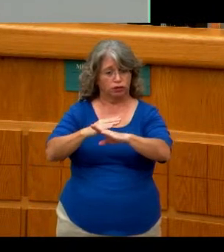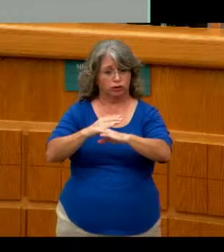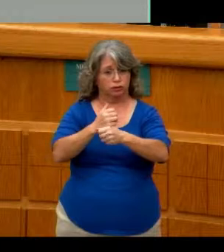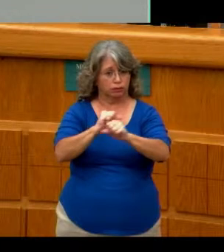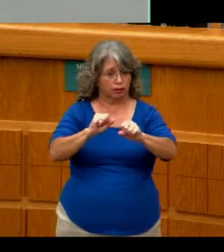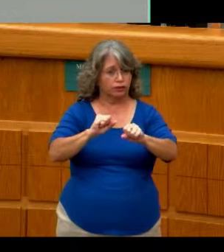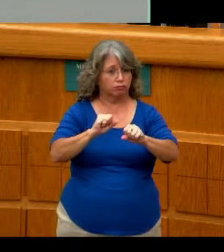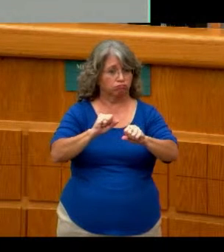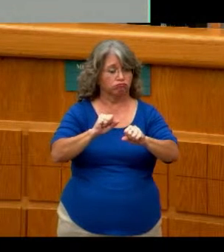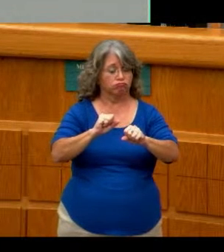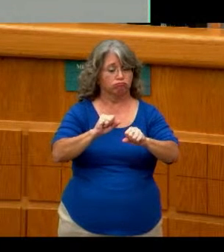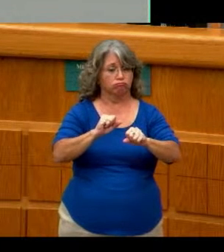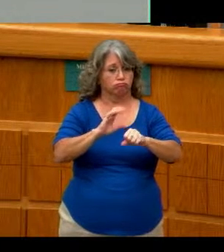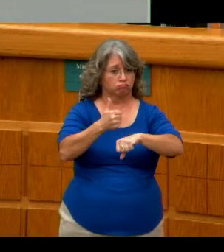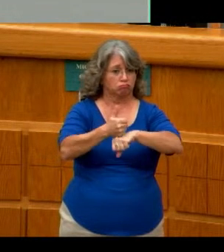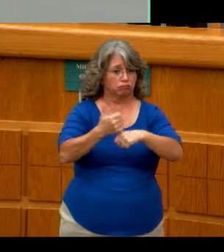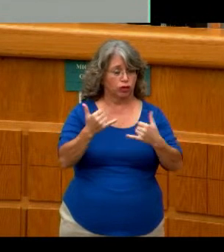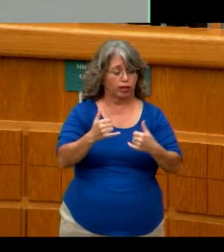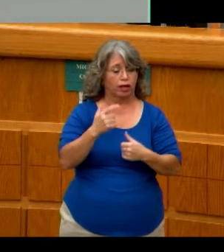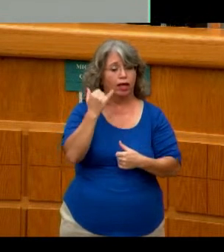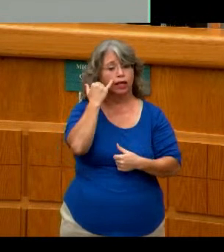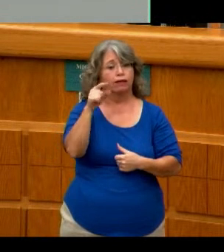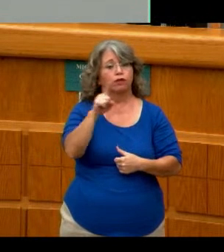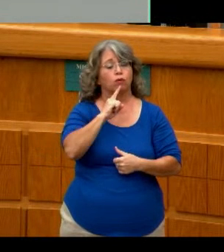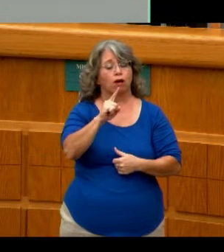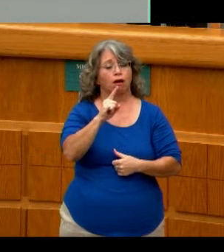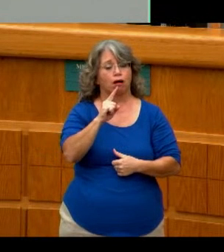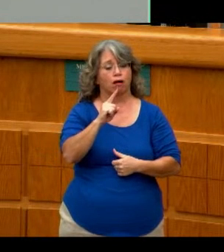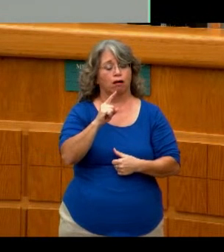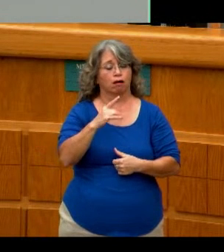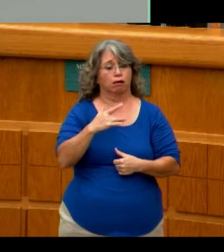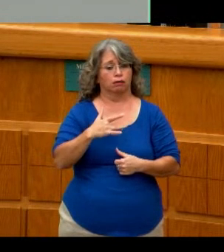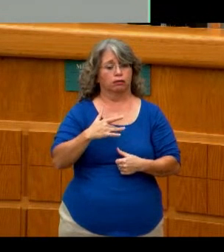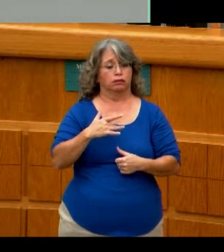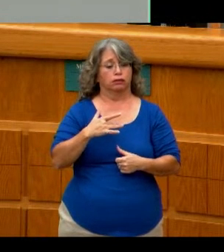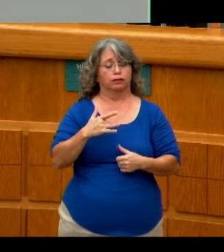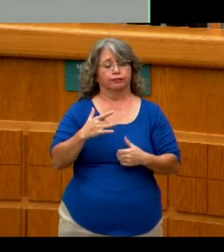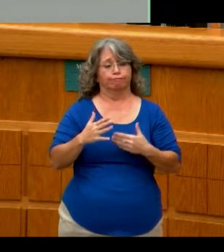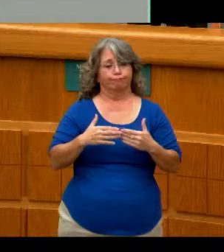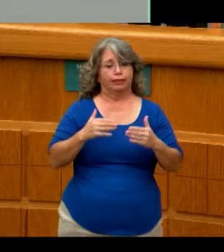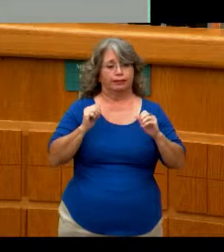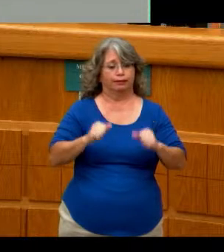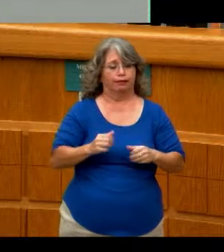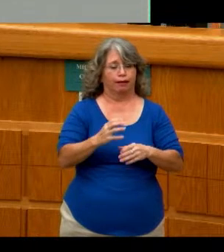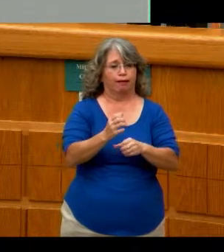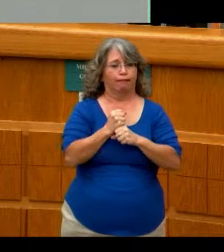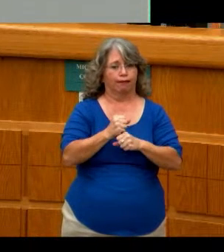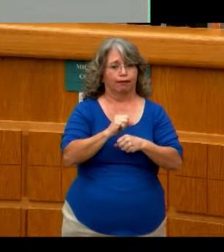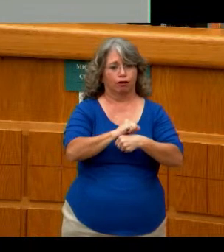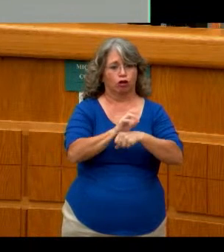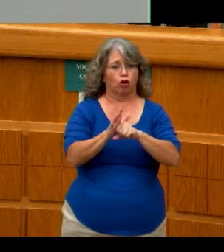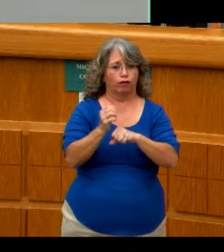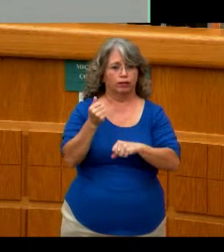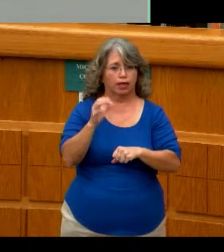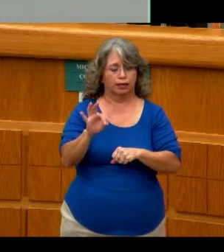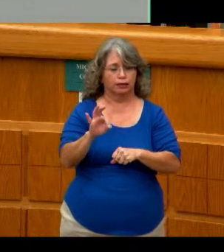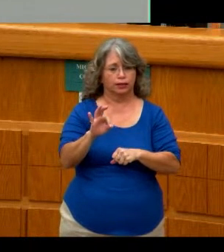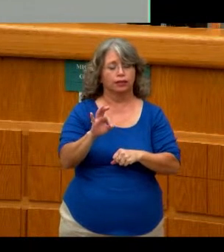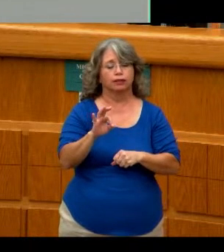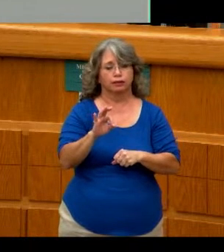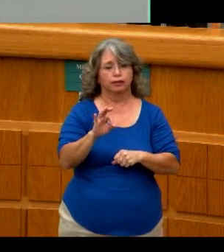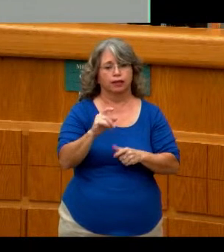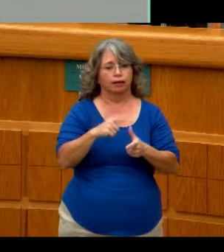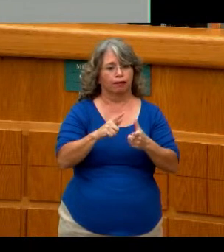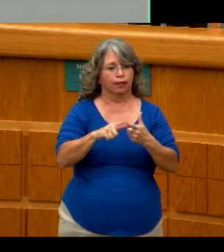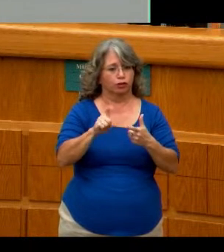plans. There's several interventions that are in place right now. If you're susceptible to high risk of